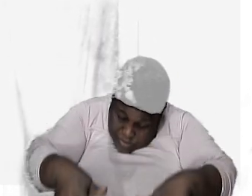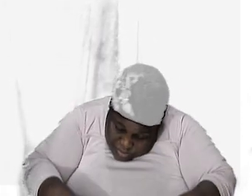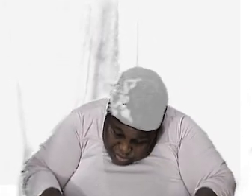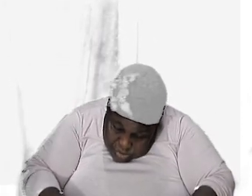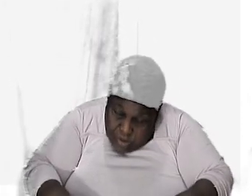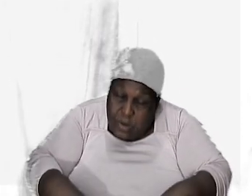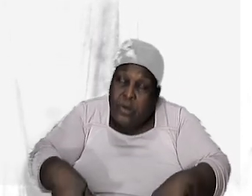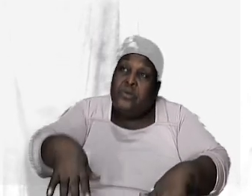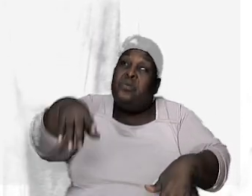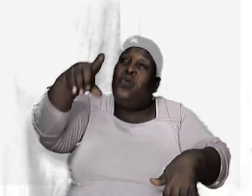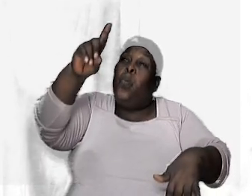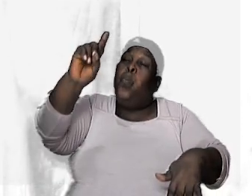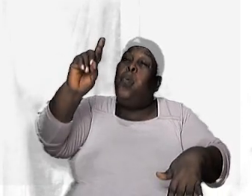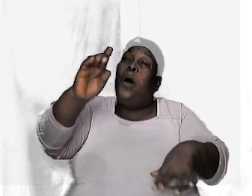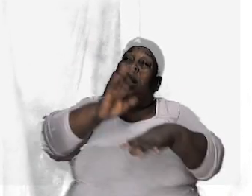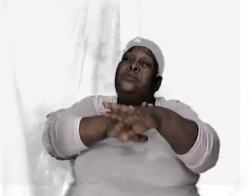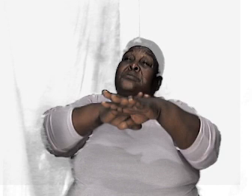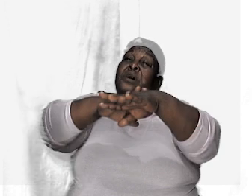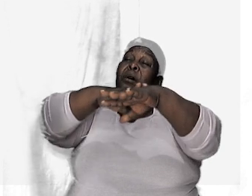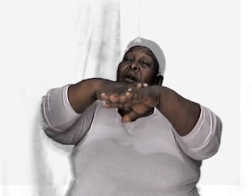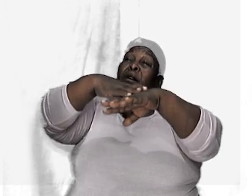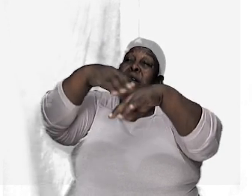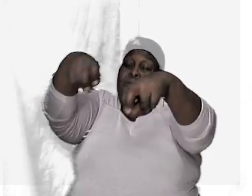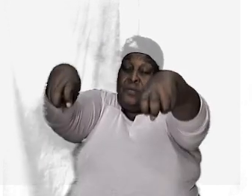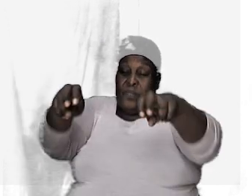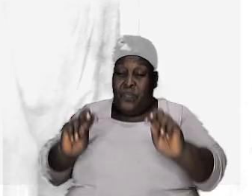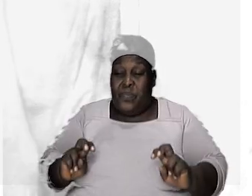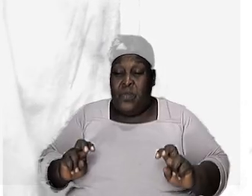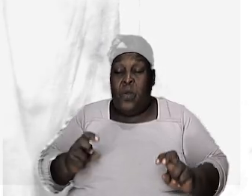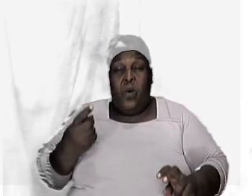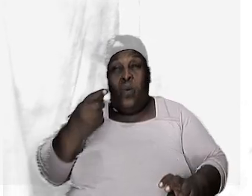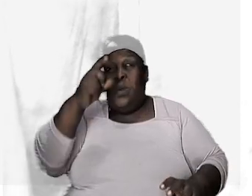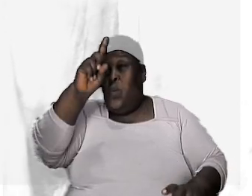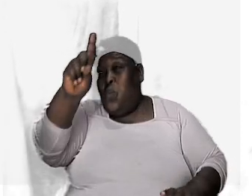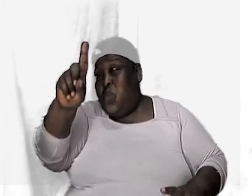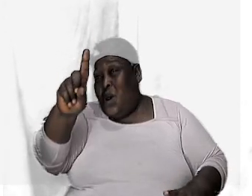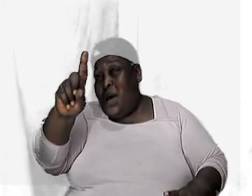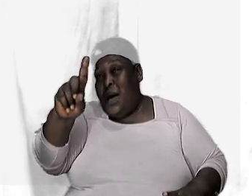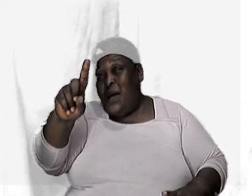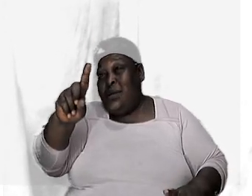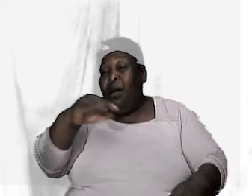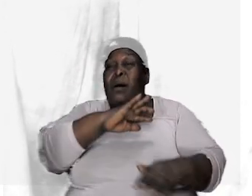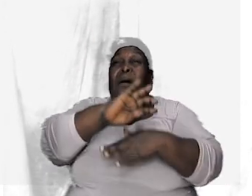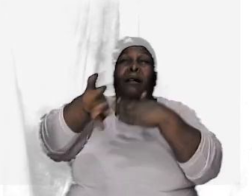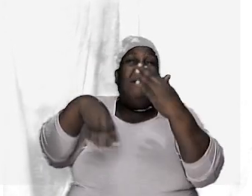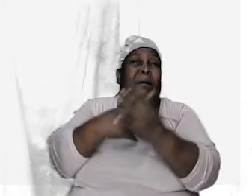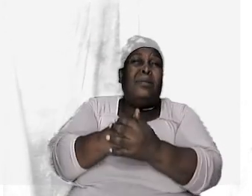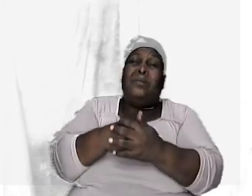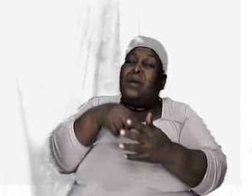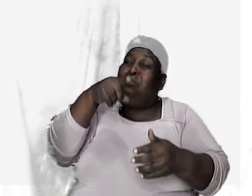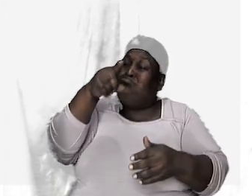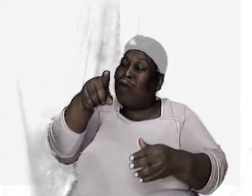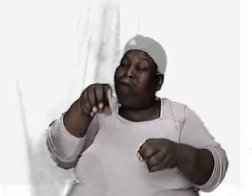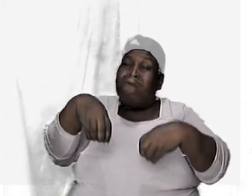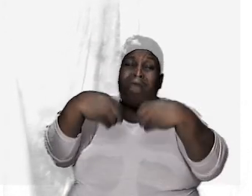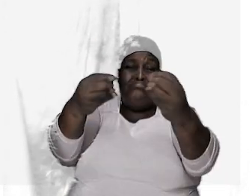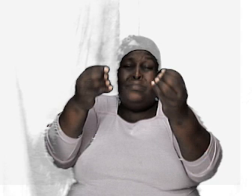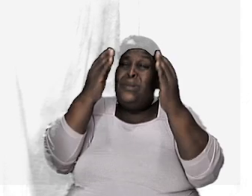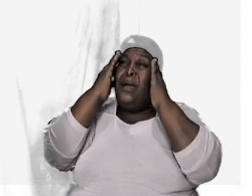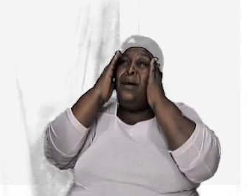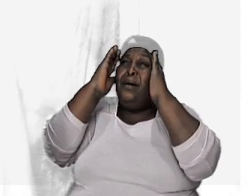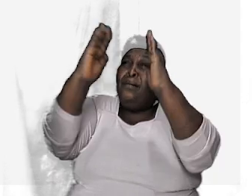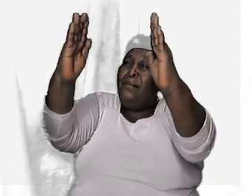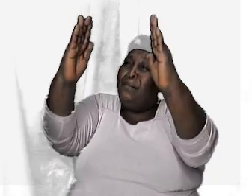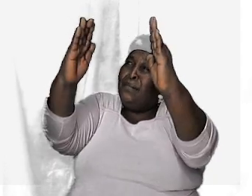throne. There is only one on the throne. One that you can give all your attention to. One that you can give all your focus